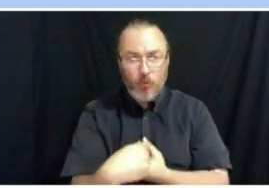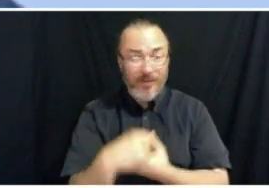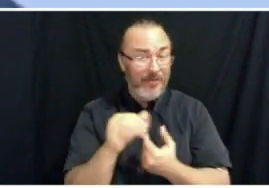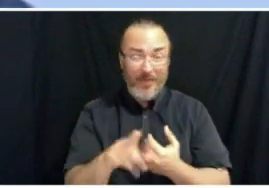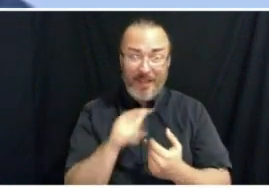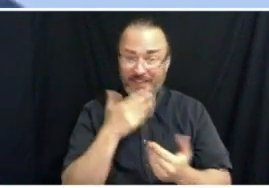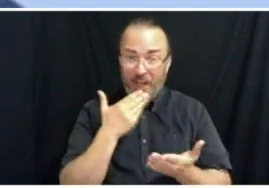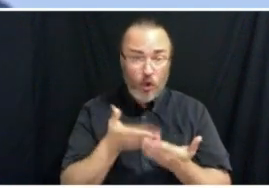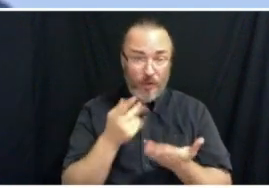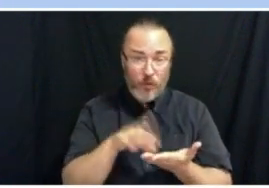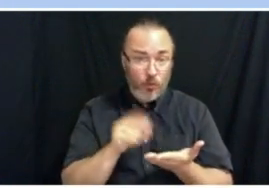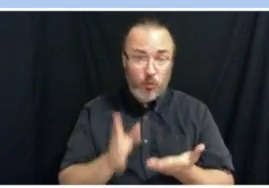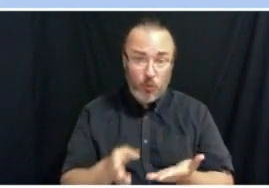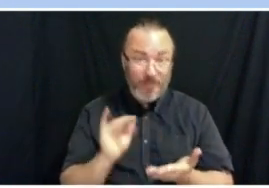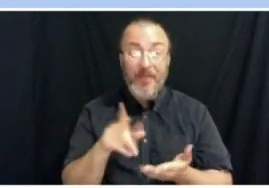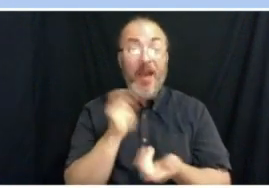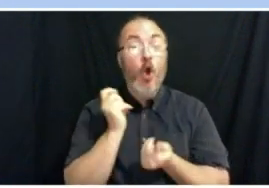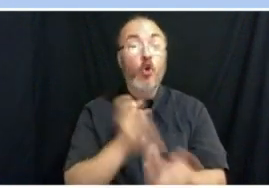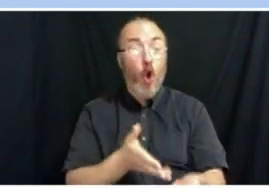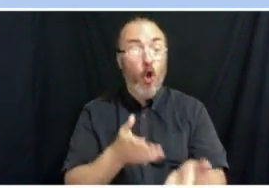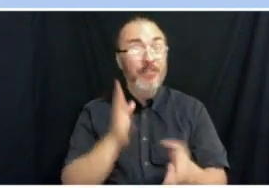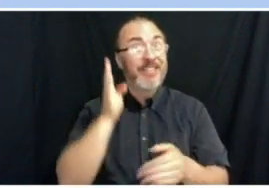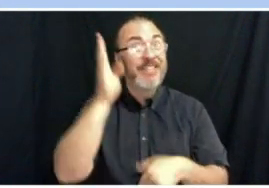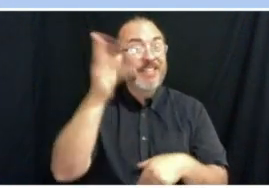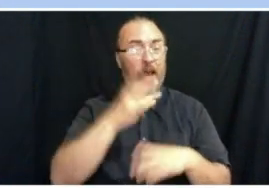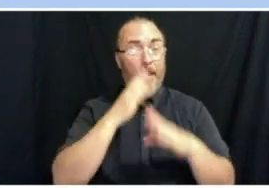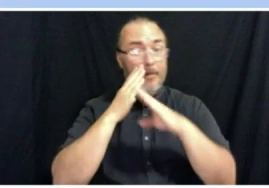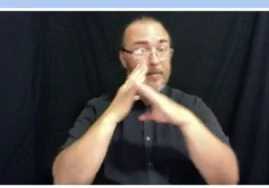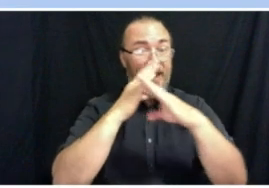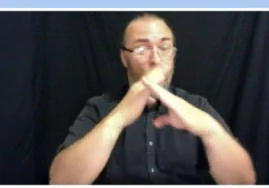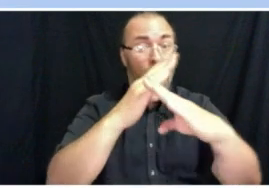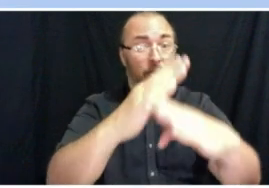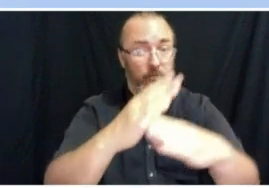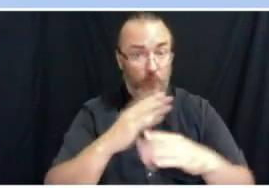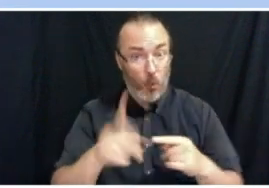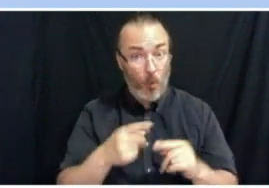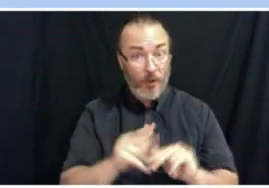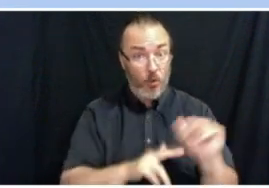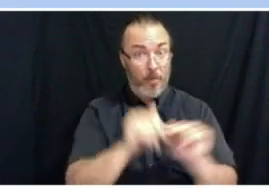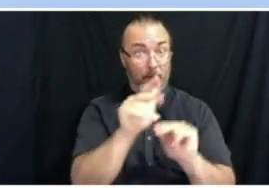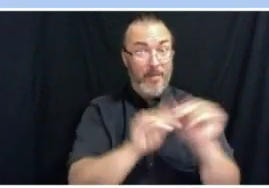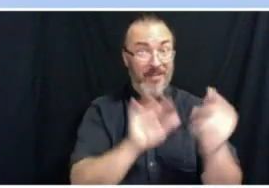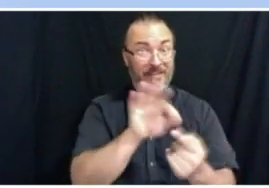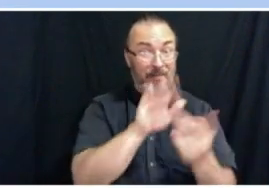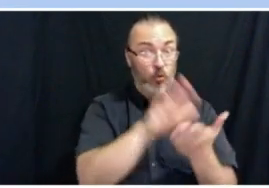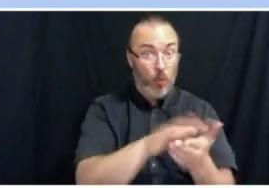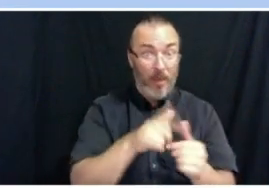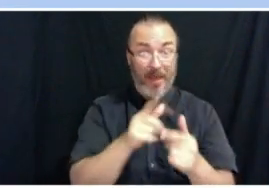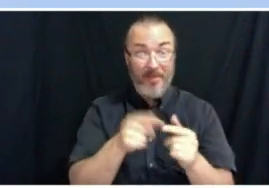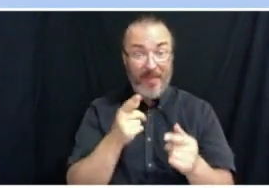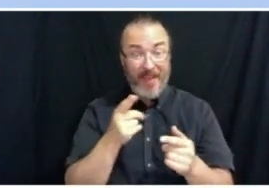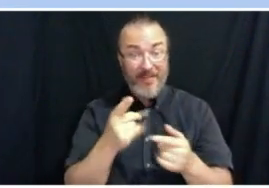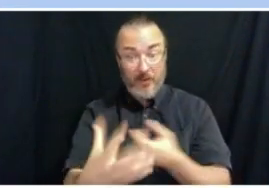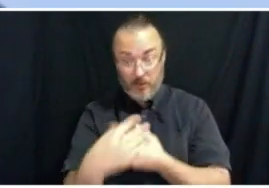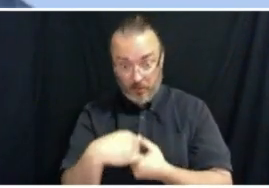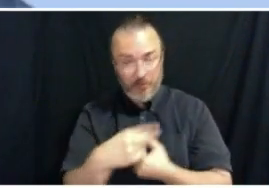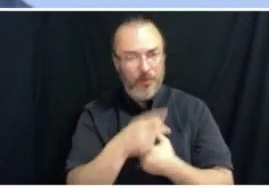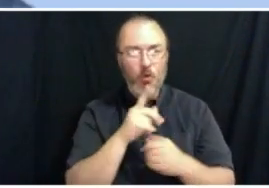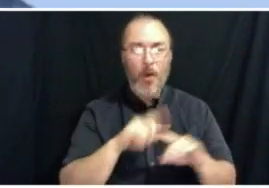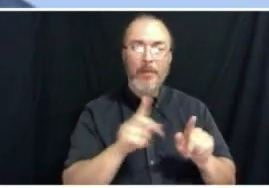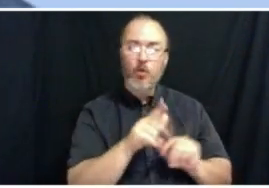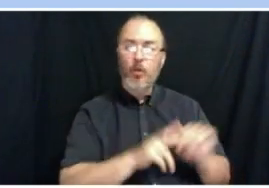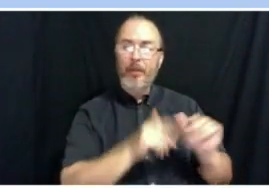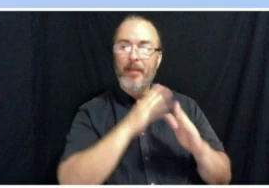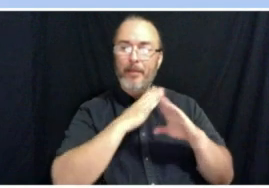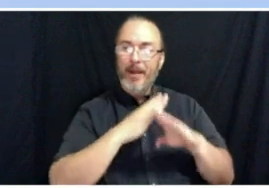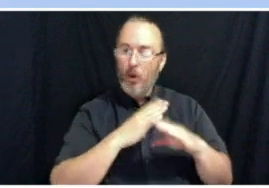will create future barriers. Once you build a special school, now you want to move to inclusion, you have the barrier of the special school. One place where it's a